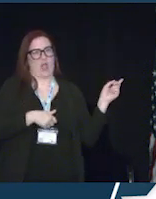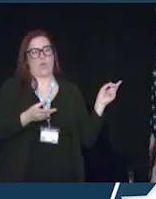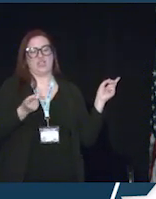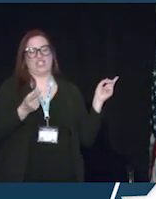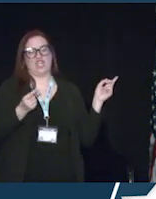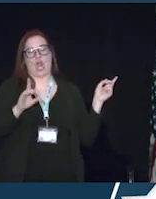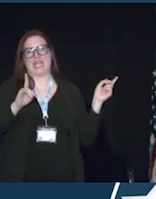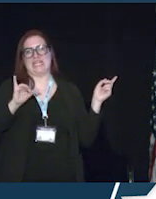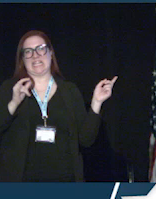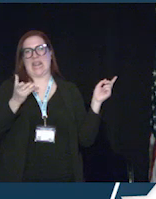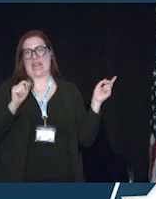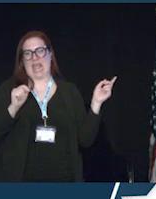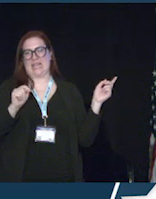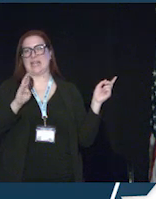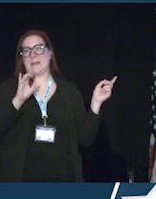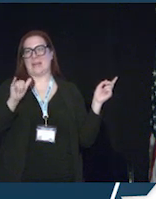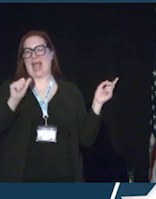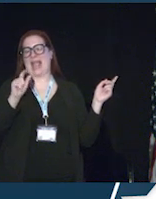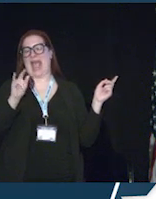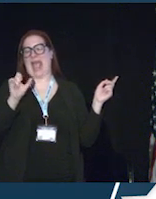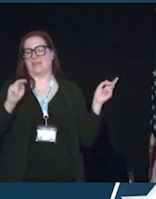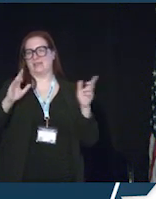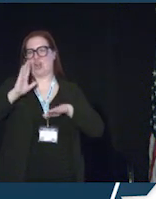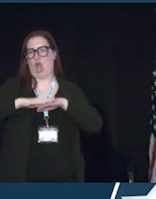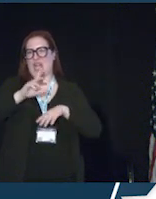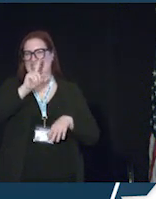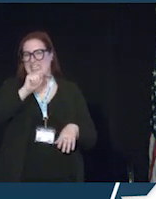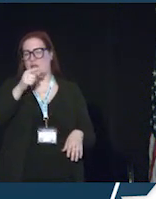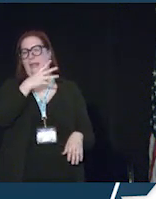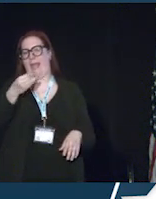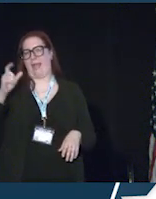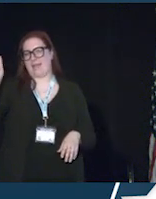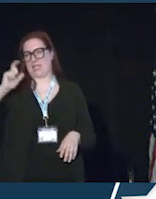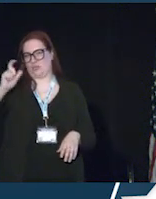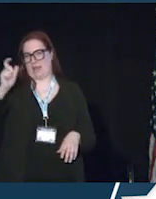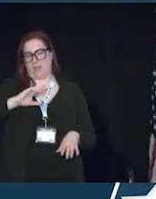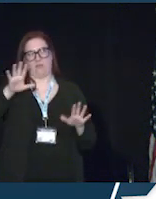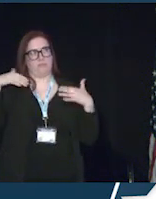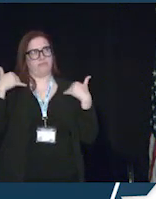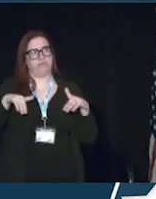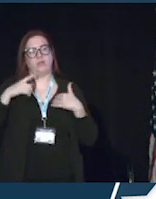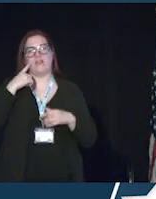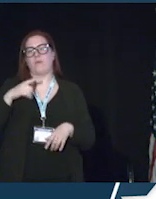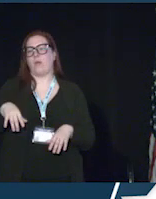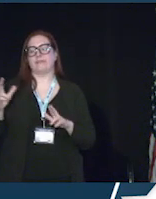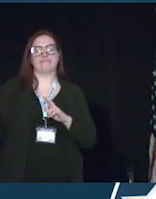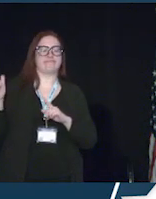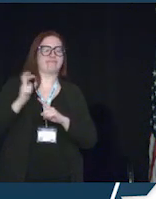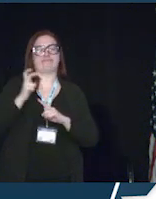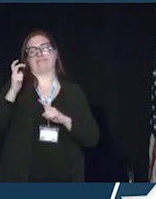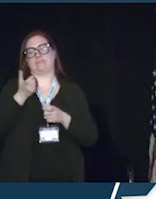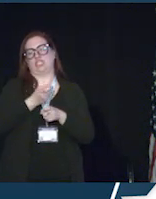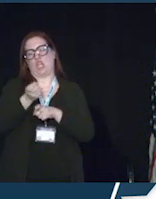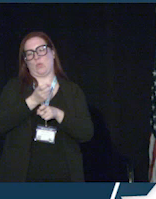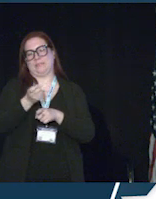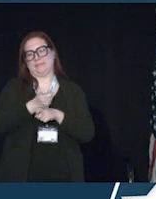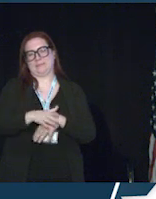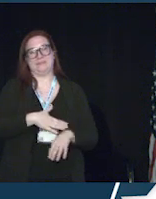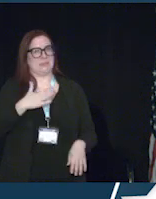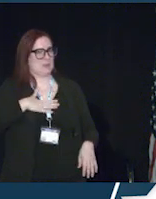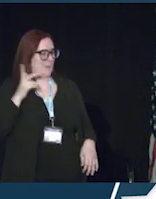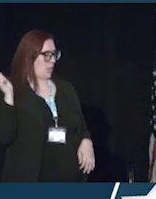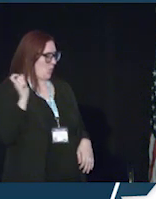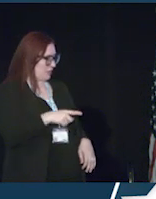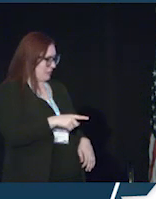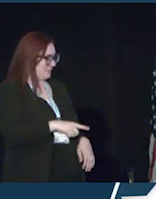by Allison on TikTok and Instagram, right? For fantastic jokes. My question for